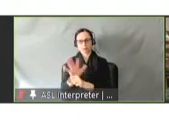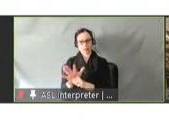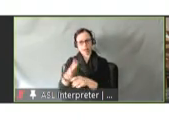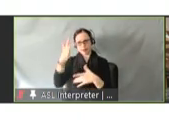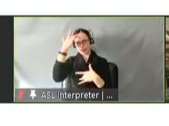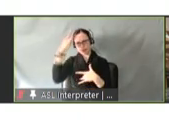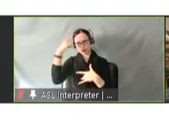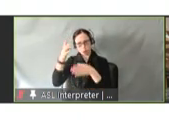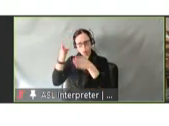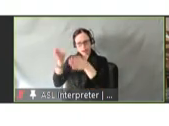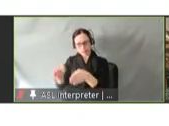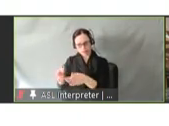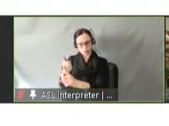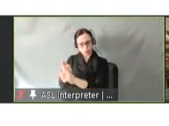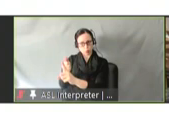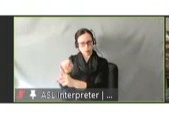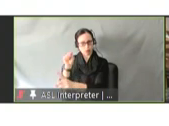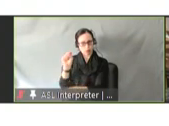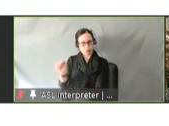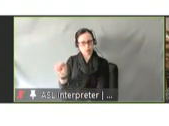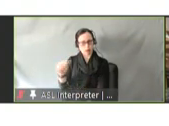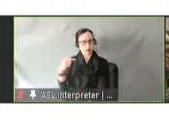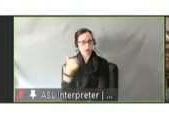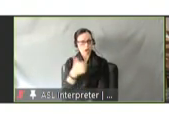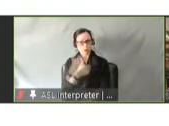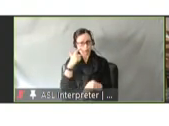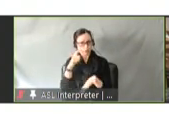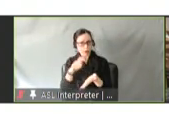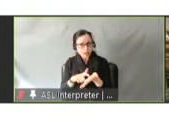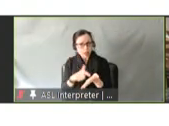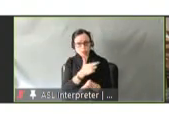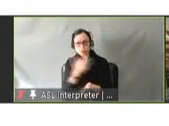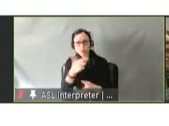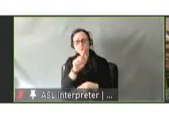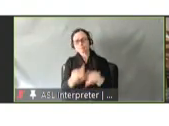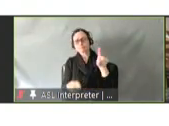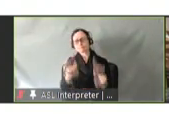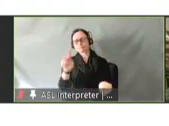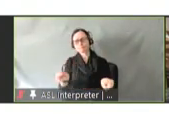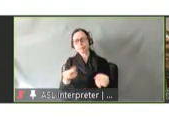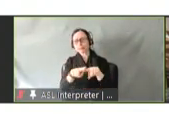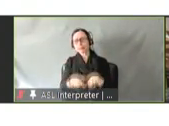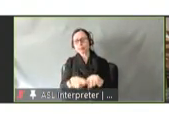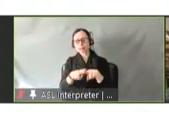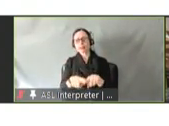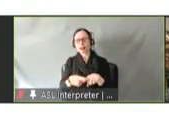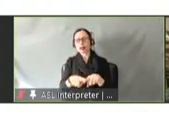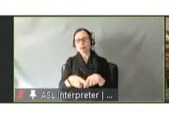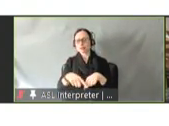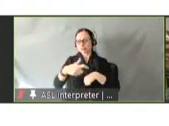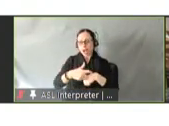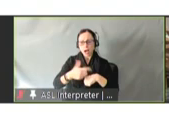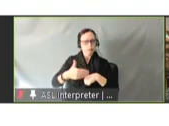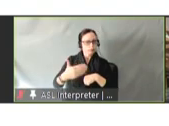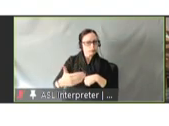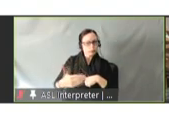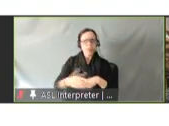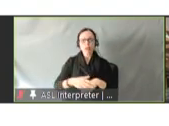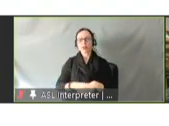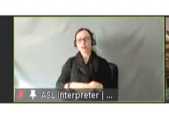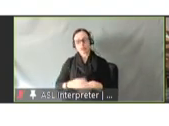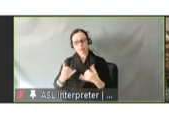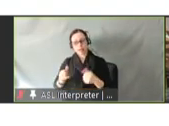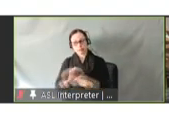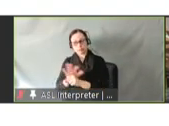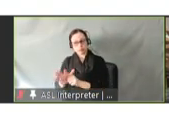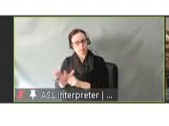to an individual person. And we recognize that risk can vary according to place and over time. But given the current state of the pandemic,